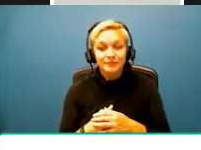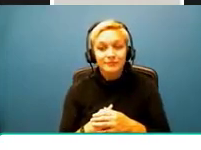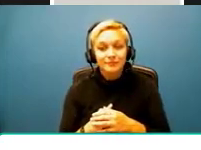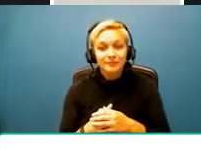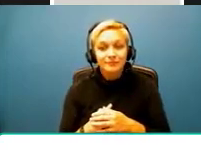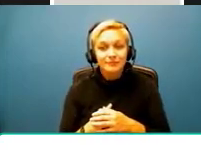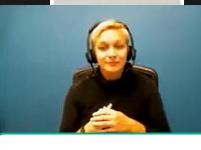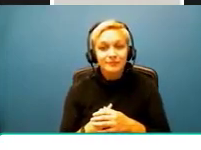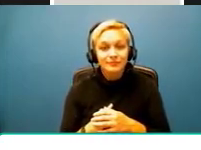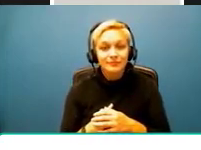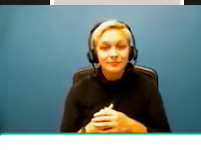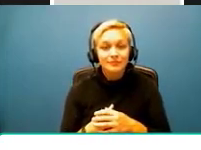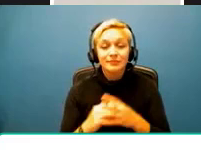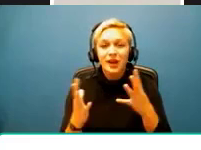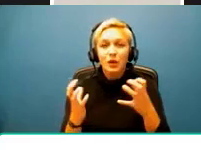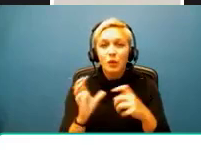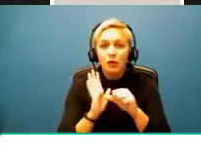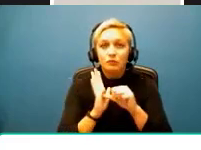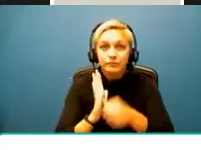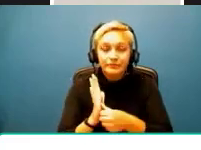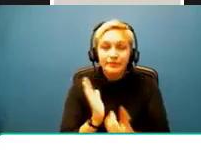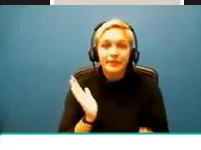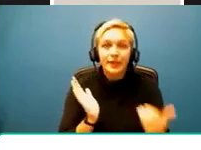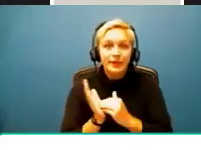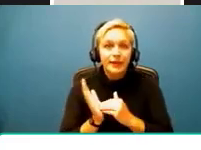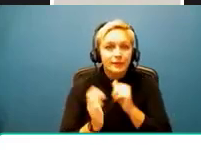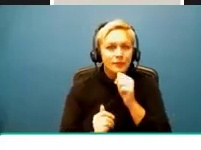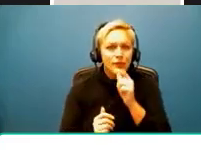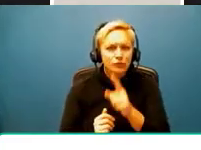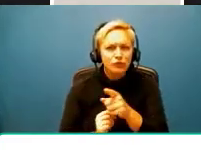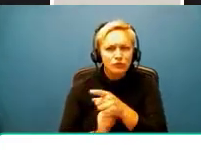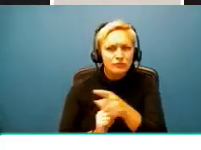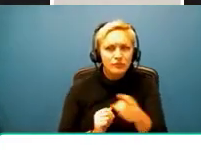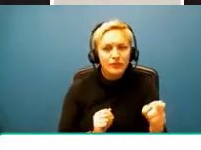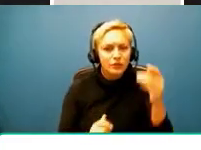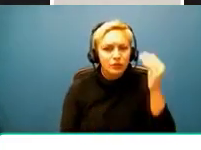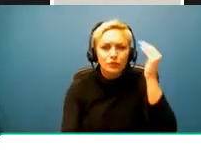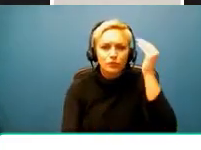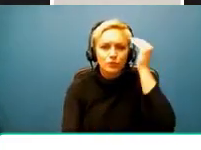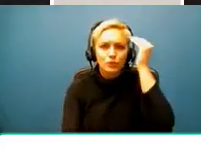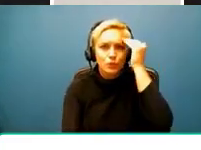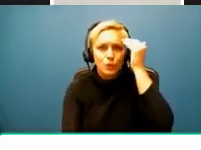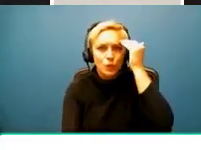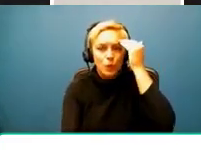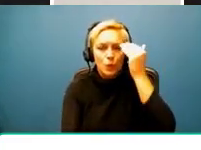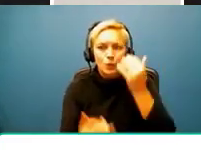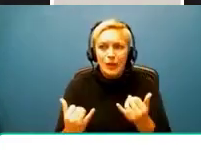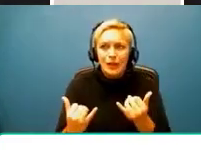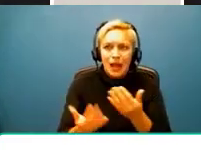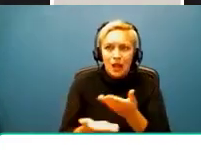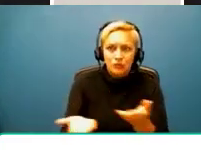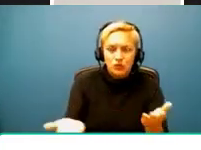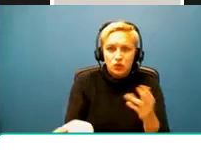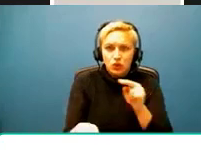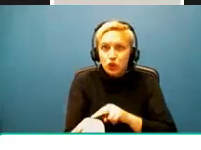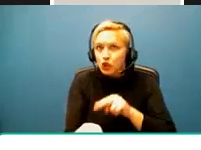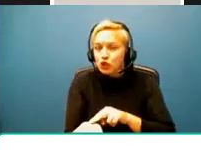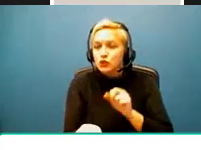kind of point out again, I don't know necessarily if there's a lot of school nurses here or if there are other